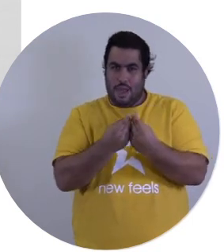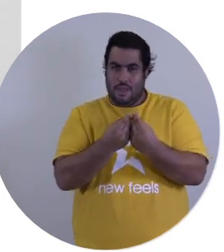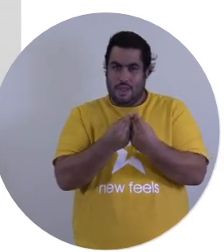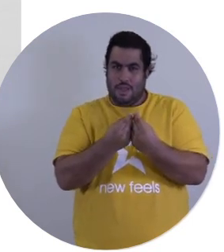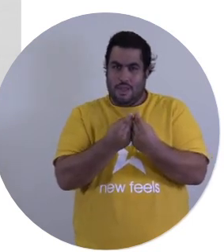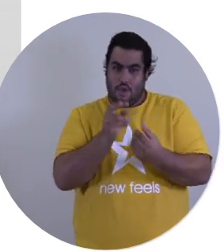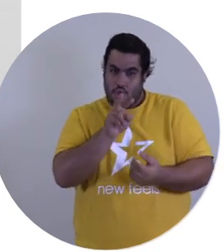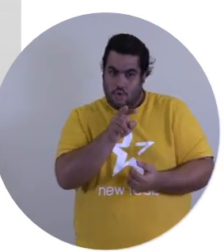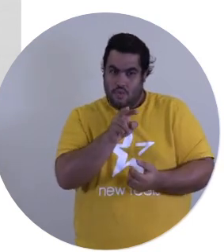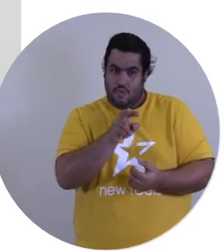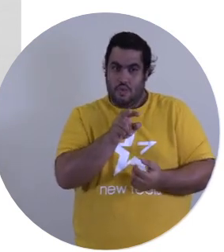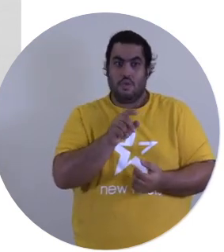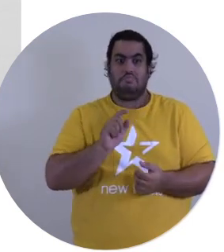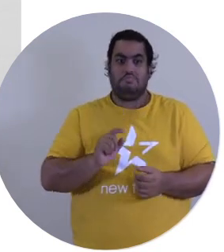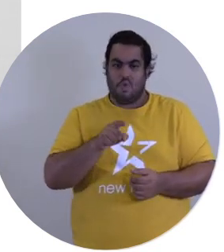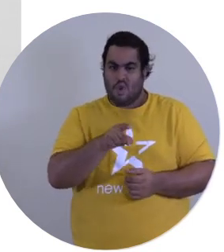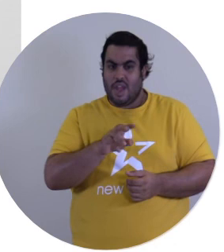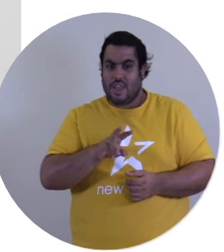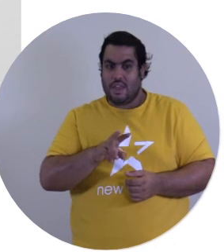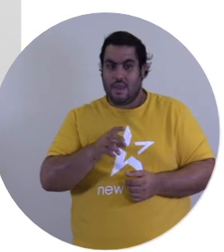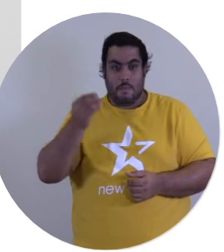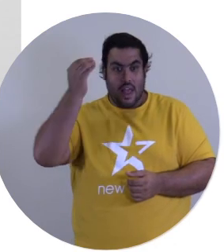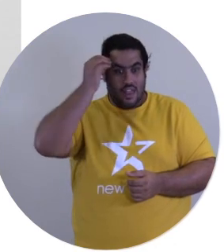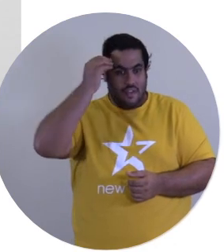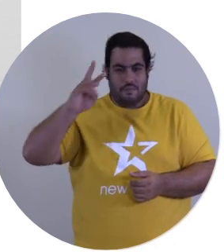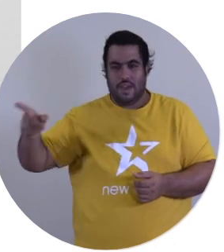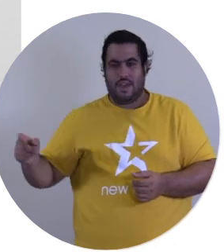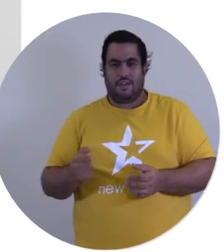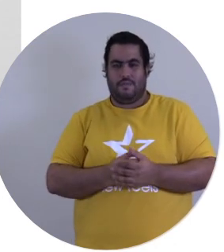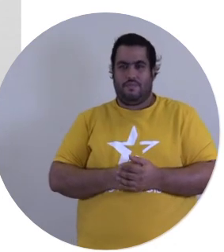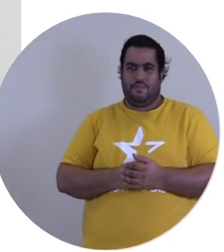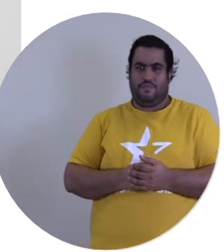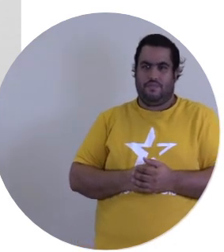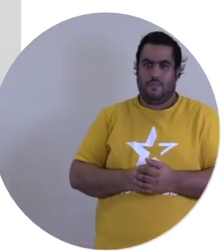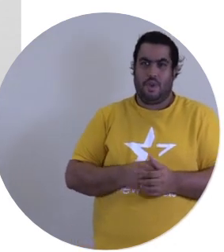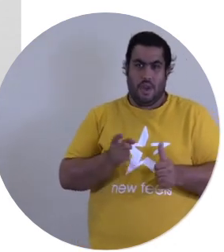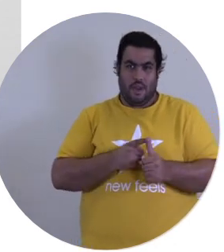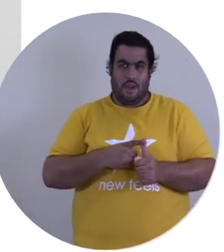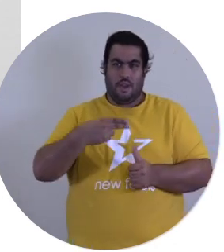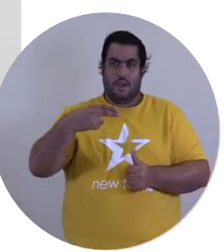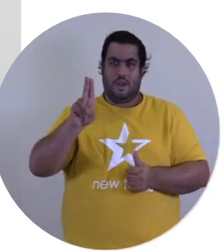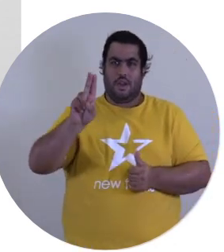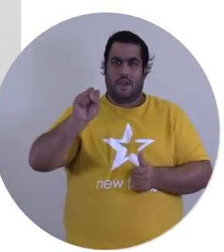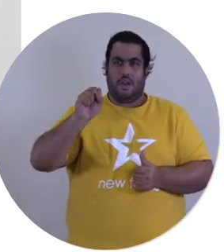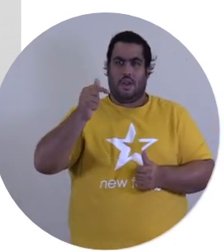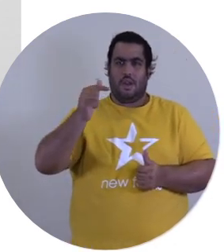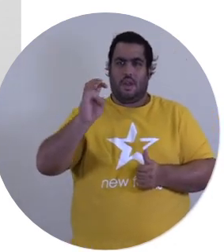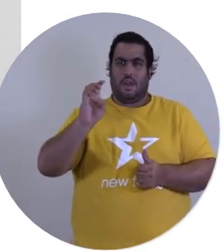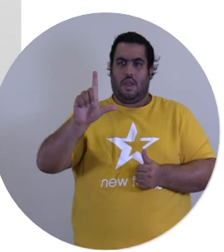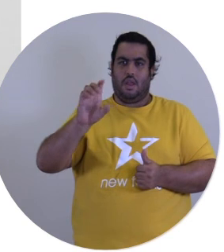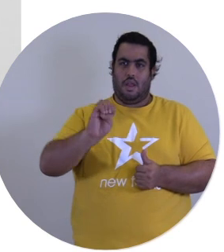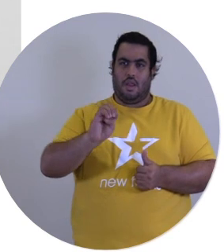don't exactly mean what is written. First word you have is hustle and bustle. Hustle and bustle